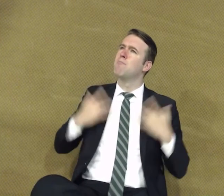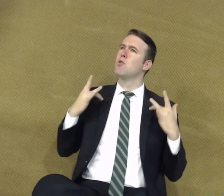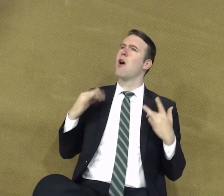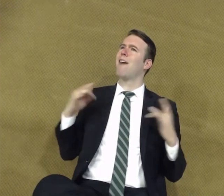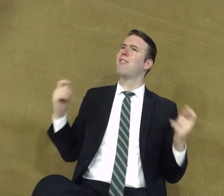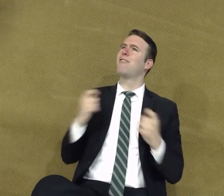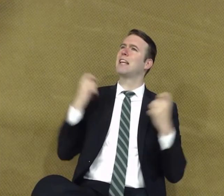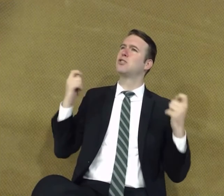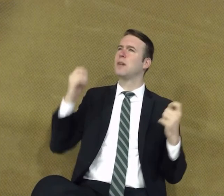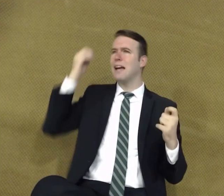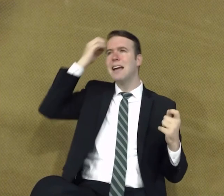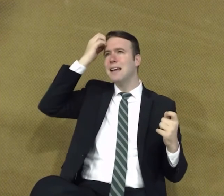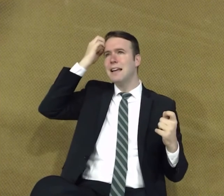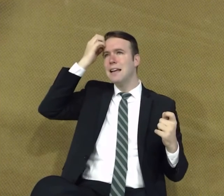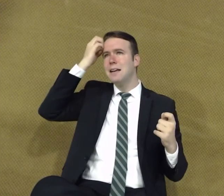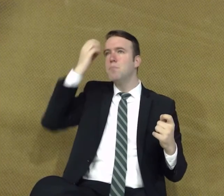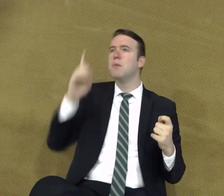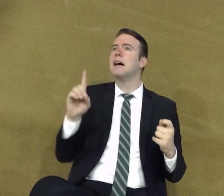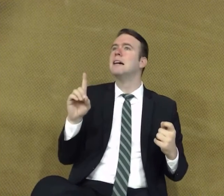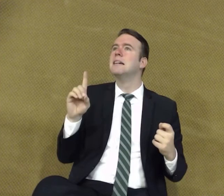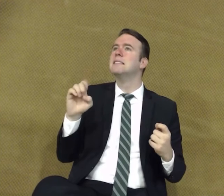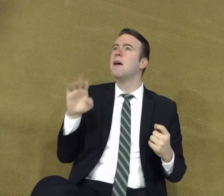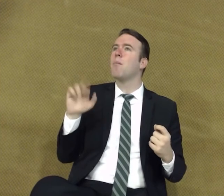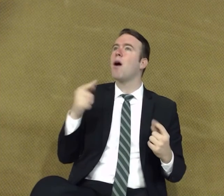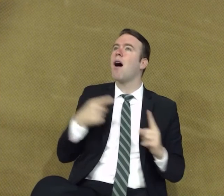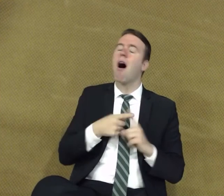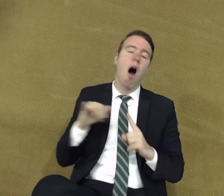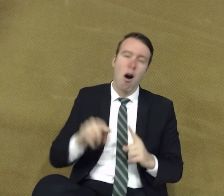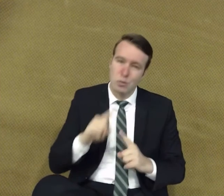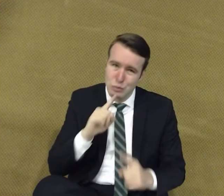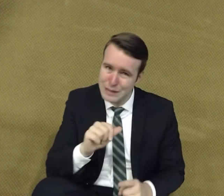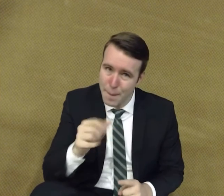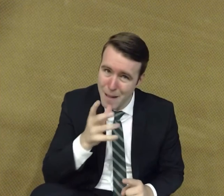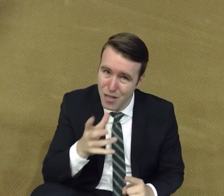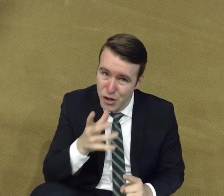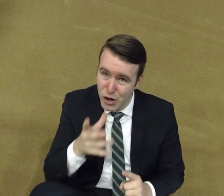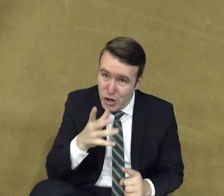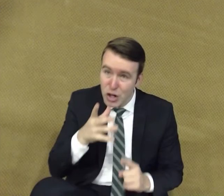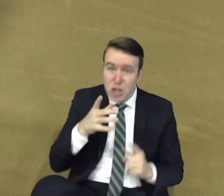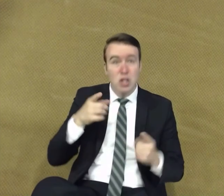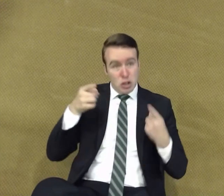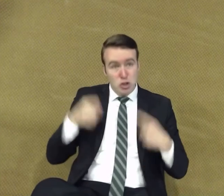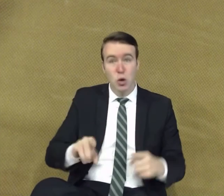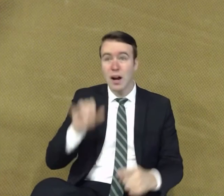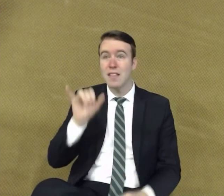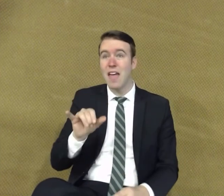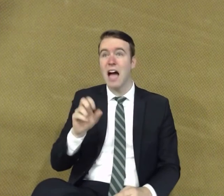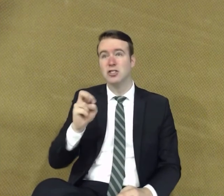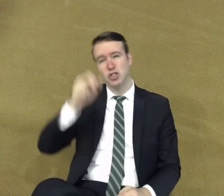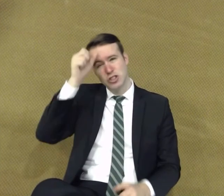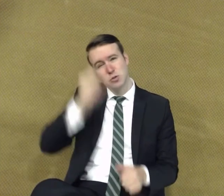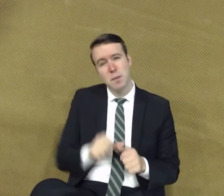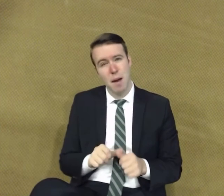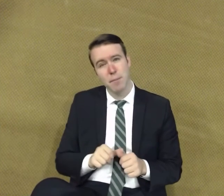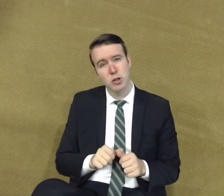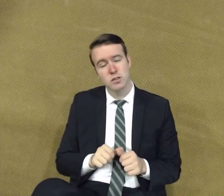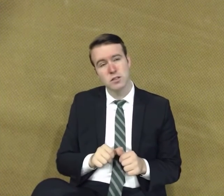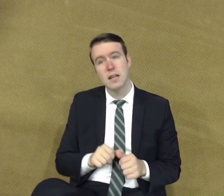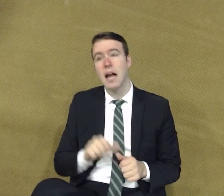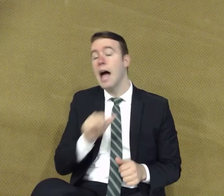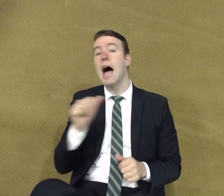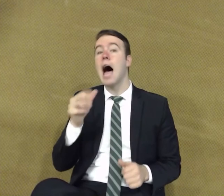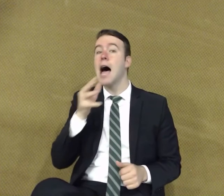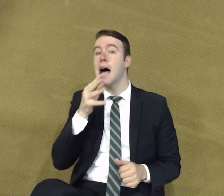ecstasy, Deborah is a mother. And in the midst of that, she remembers